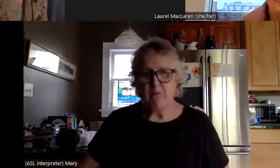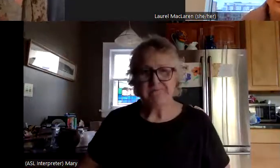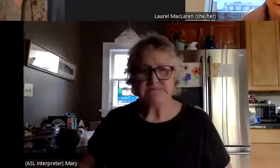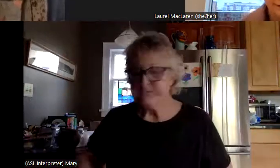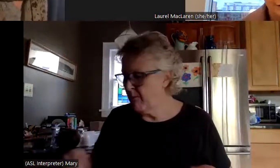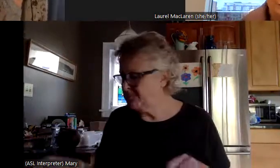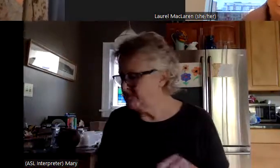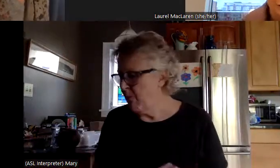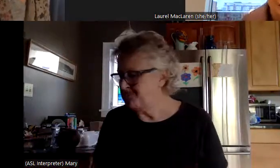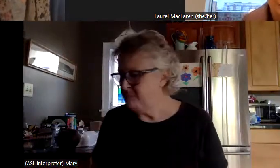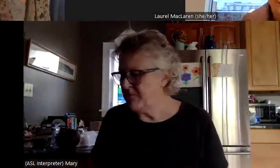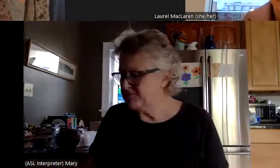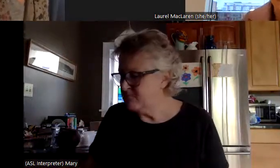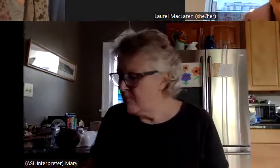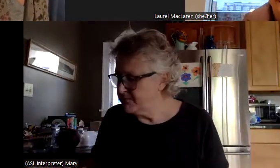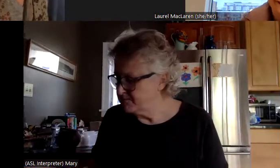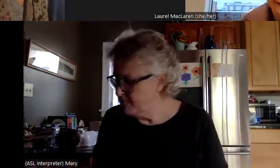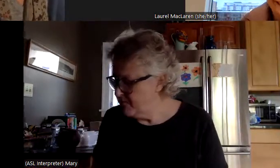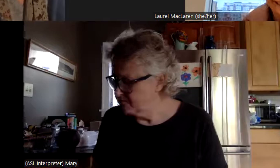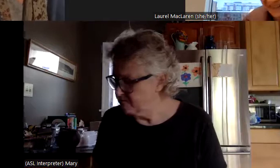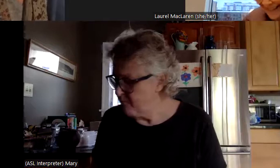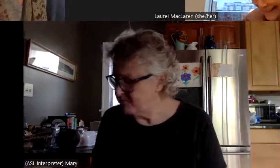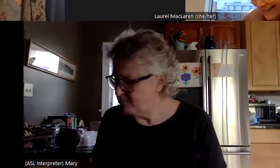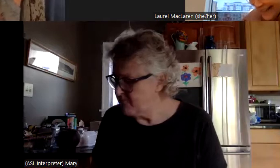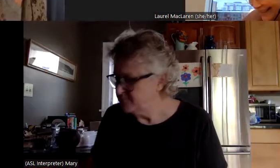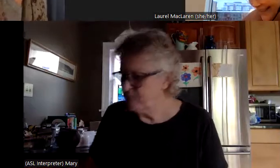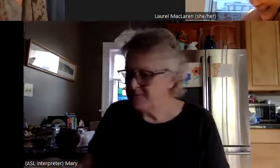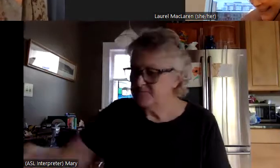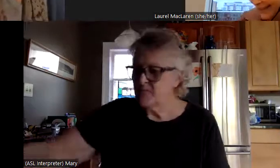in any base, I think was what you're saying. Yeah.